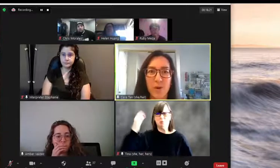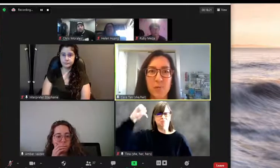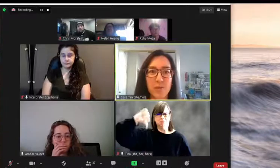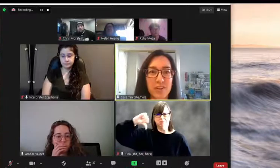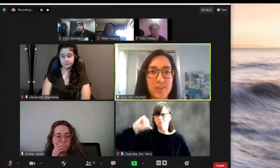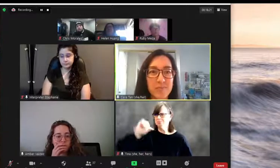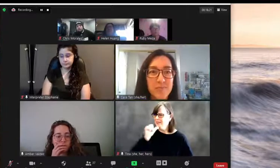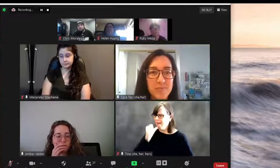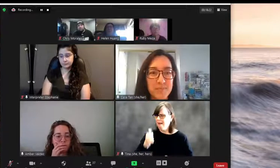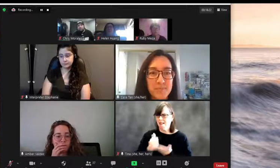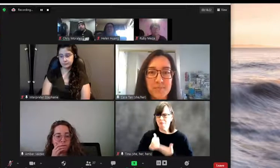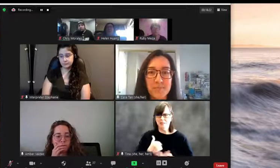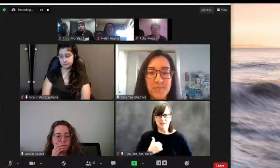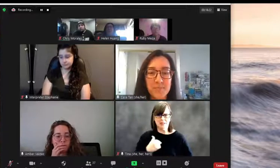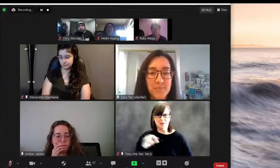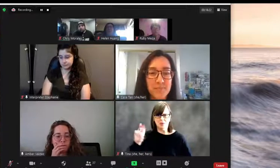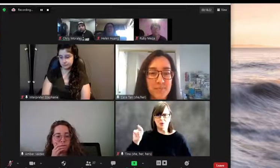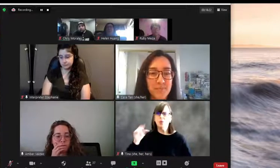wasn't helpful to you?